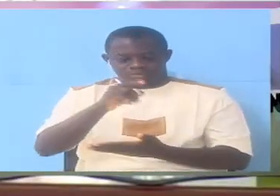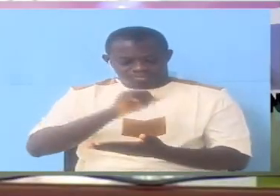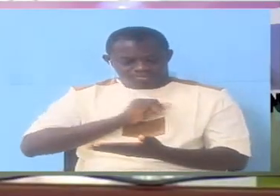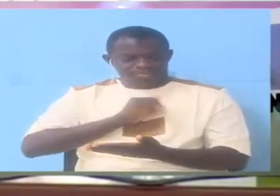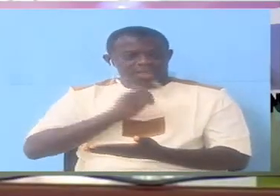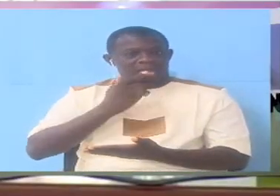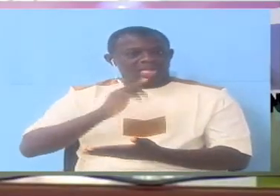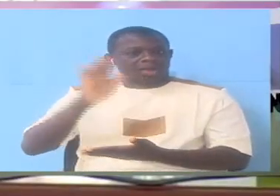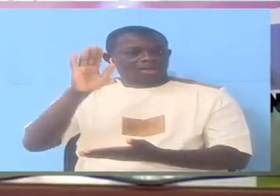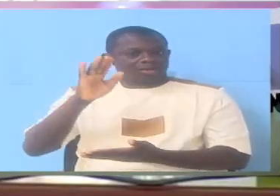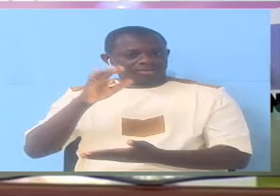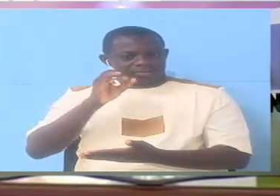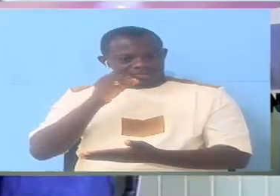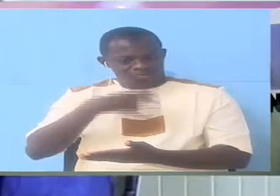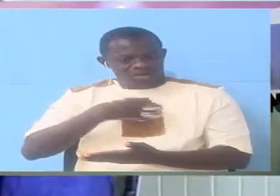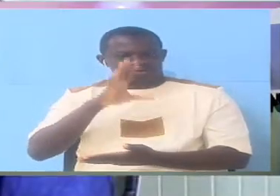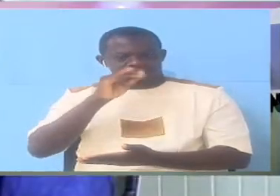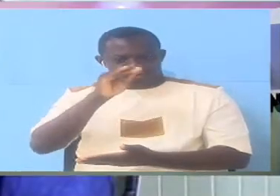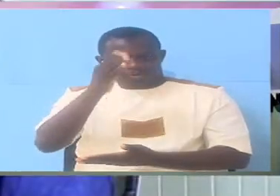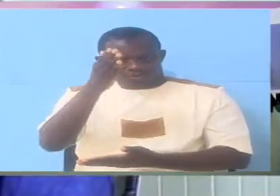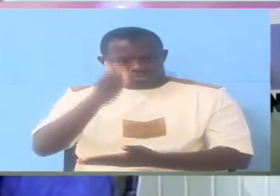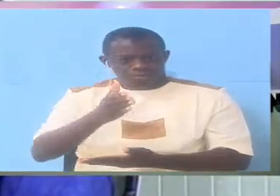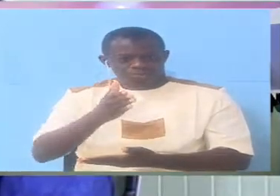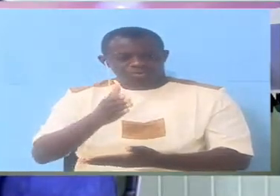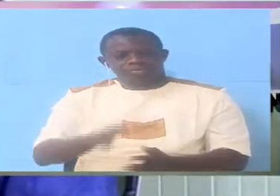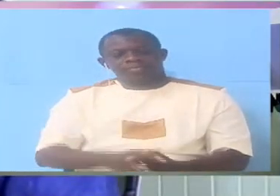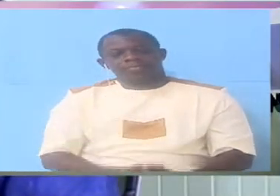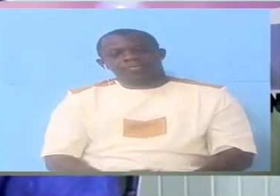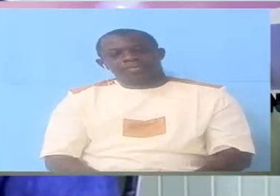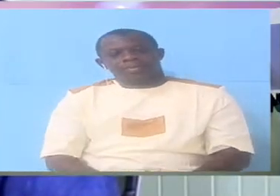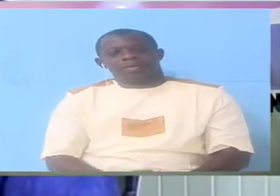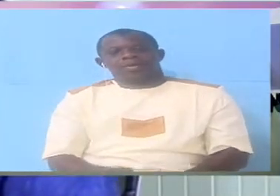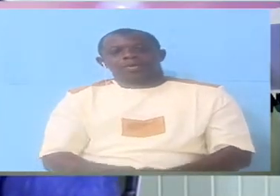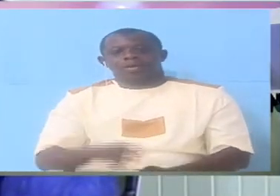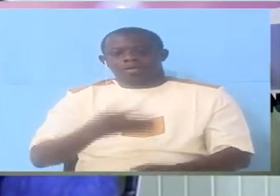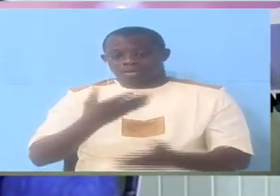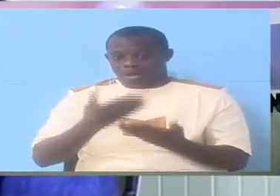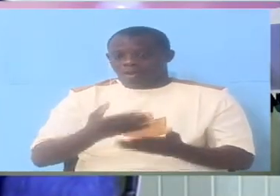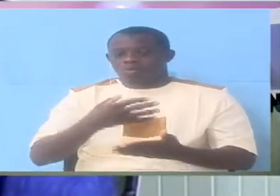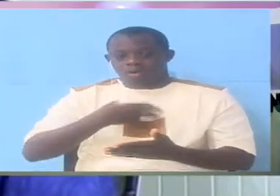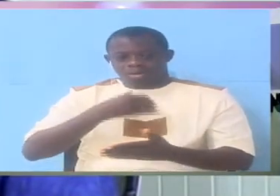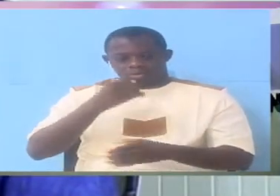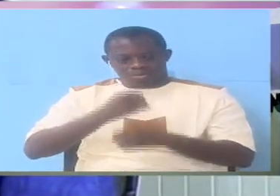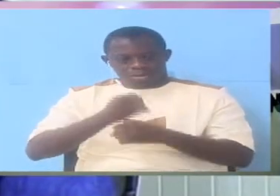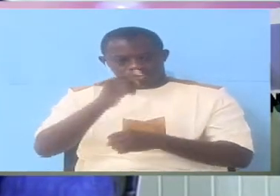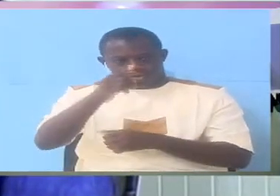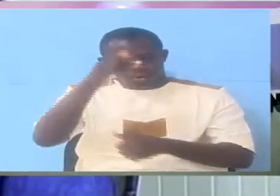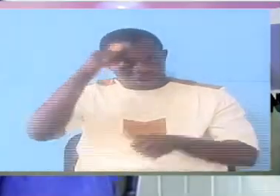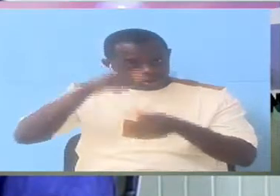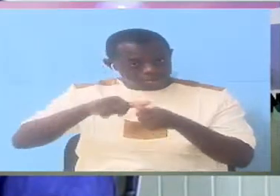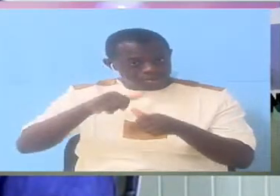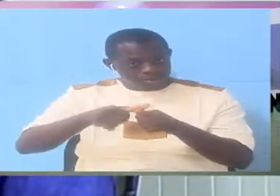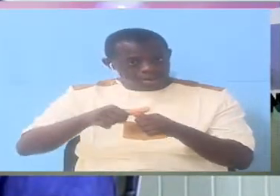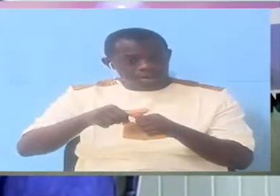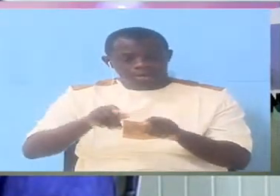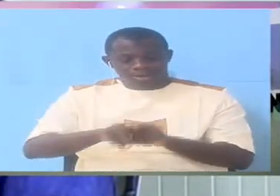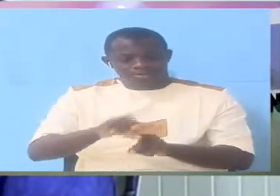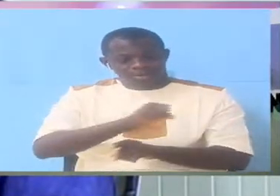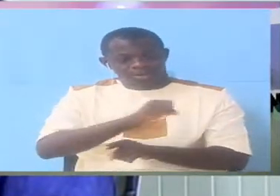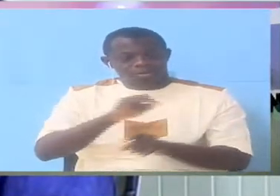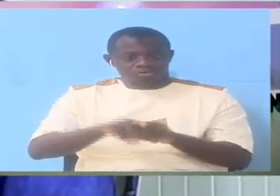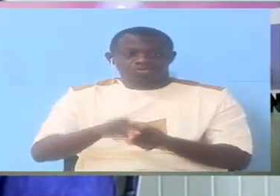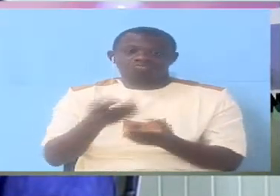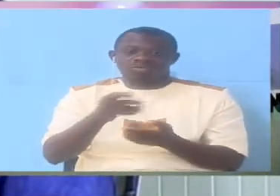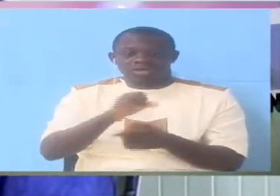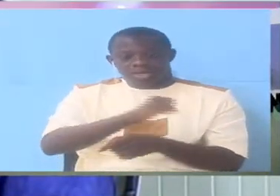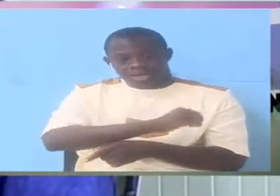the truth. Anu ye kalo tale anyin kamala ko ebeto nyale fala. May I remind you that it is a criminal offense to lie on the oath in